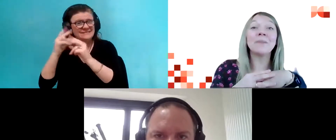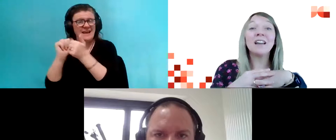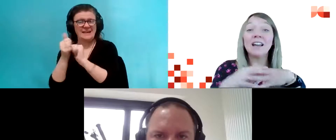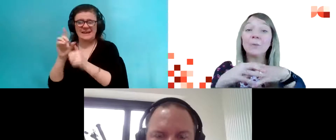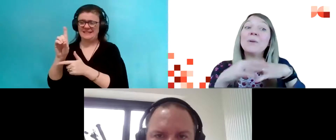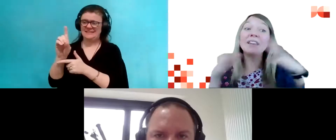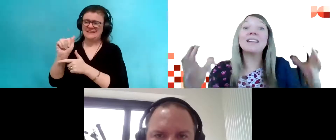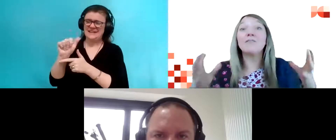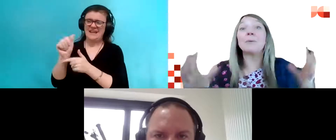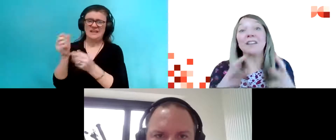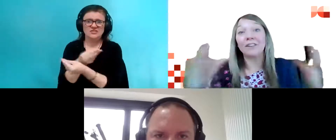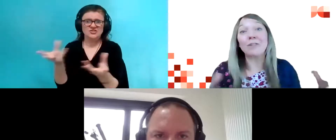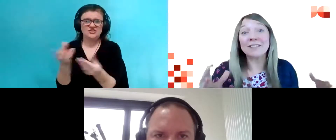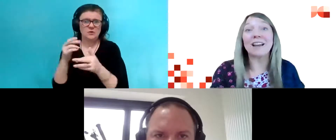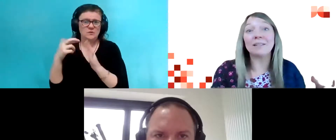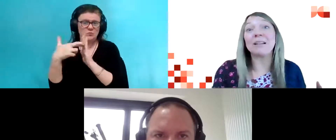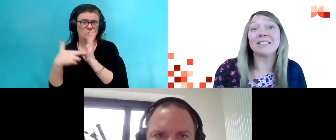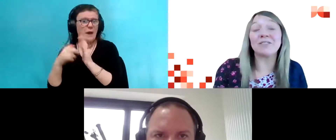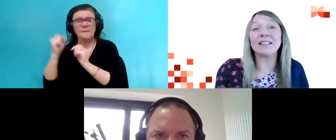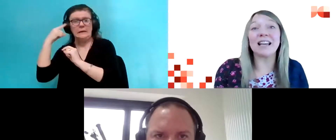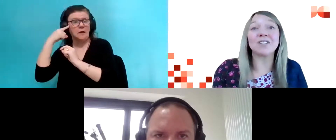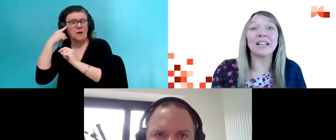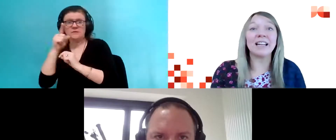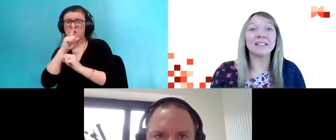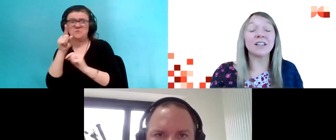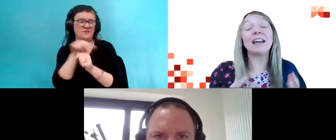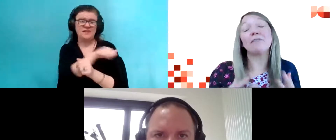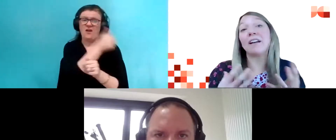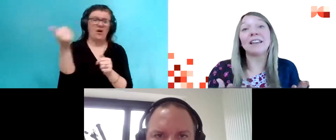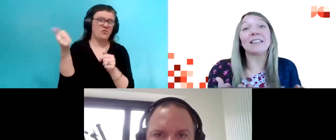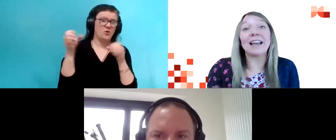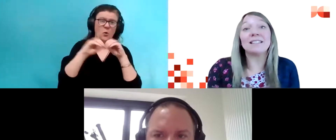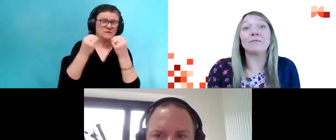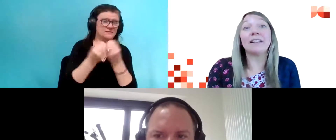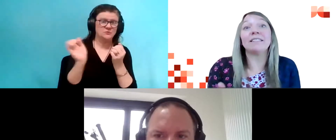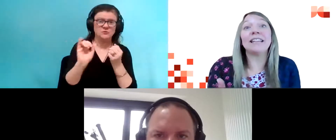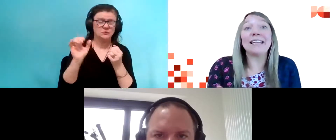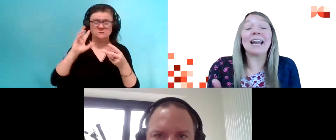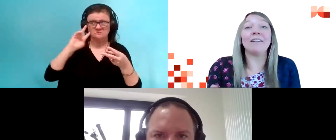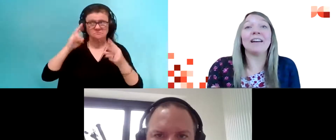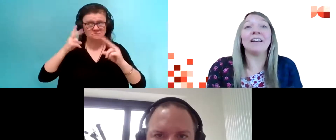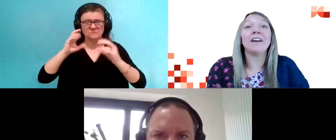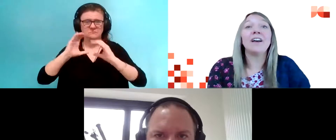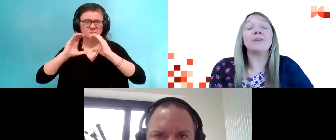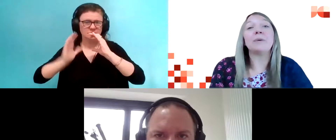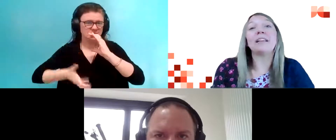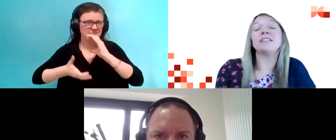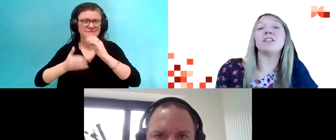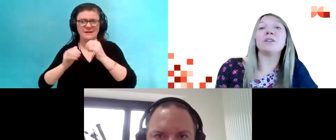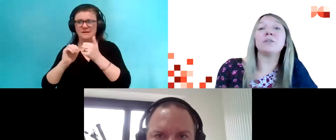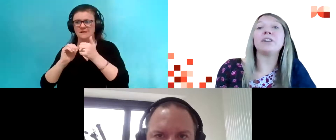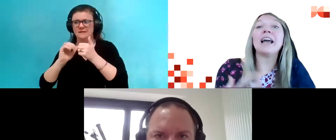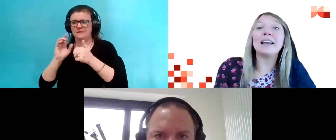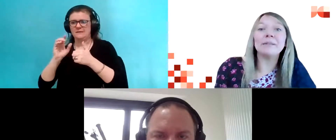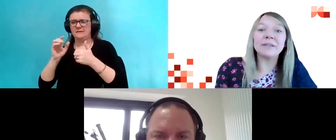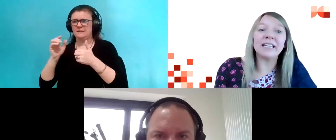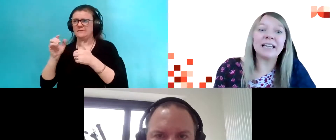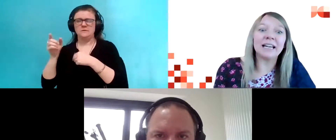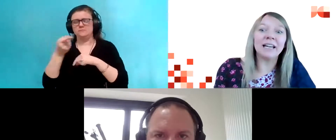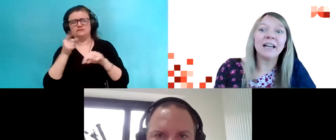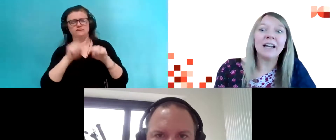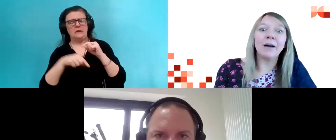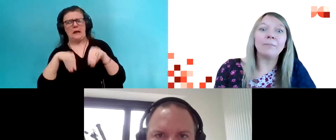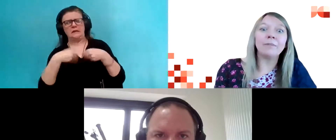rules within government and across line ministries, actually. And so that, I think that is a real key area that we need to look at,